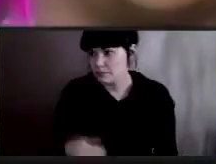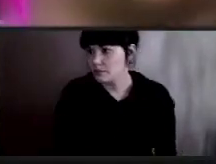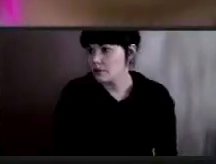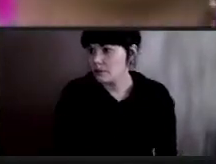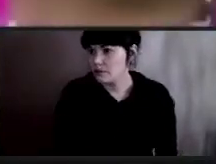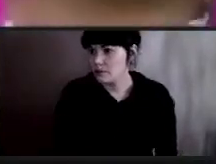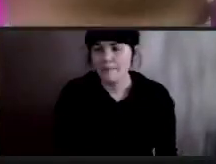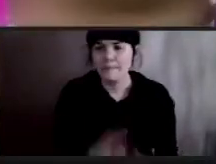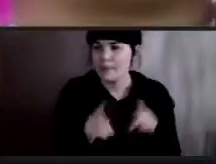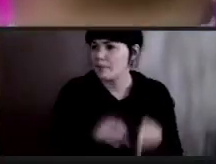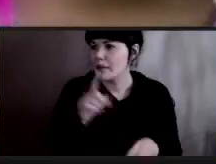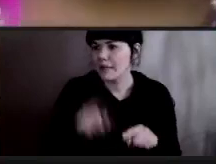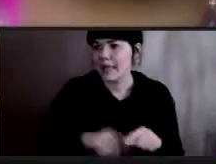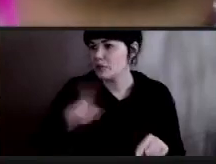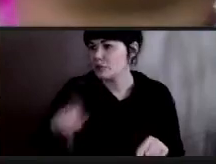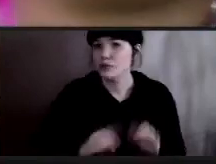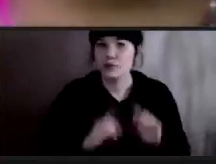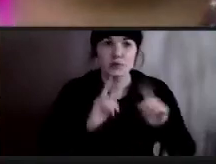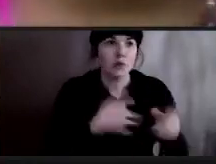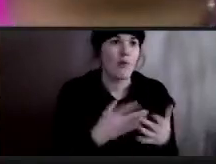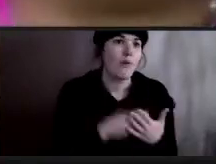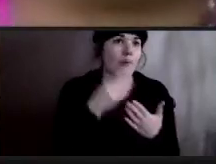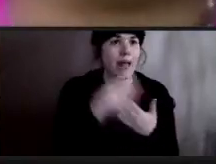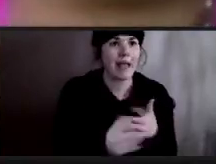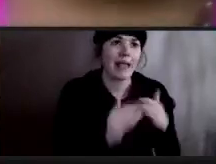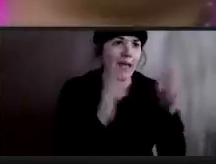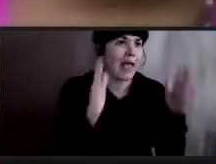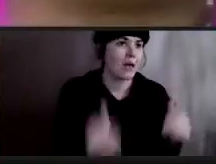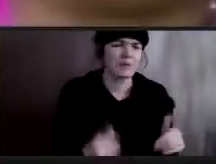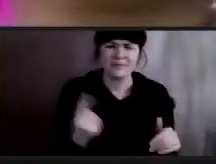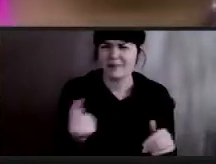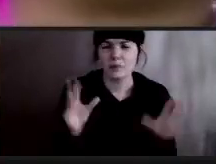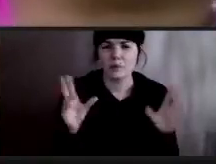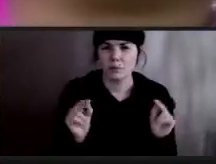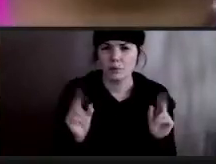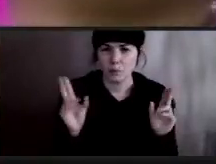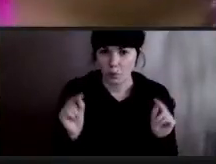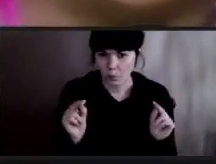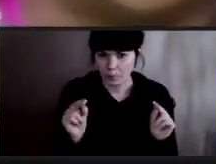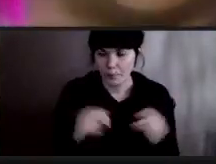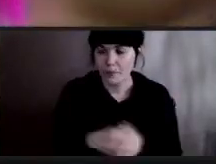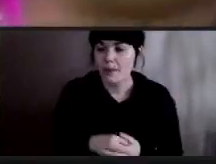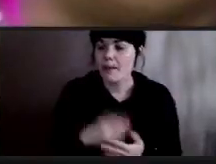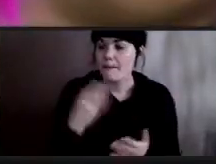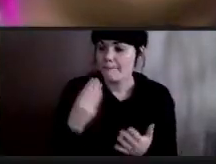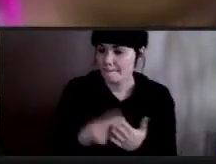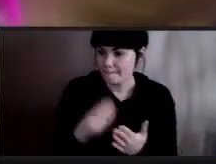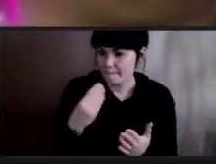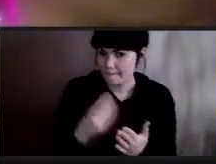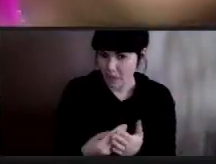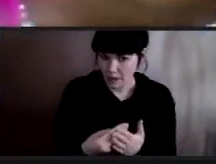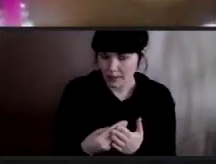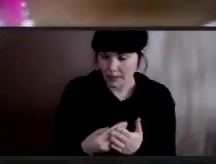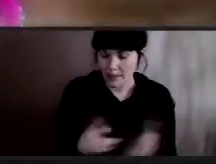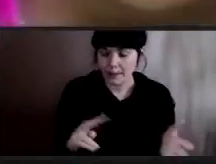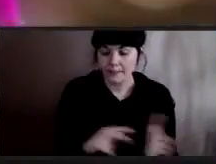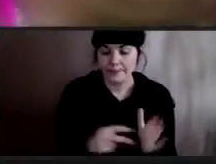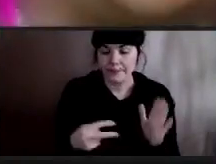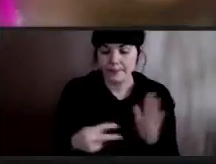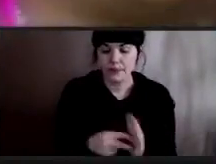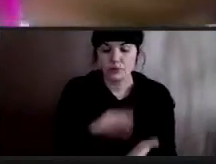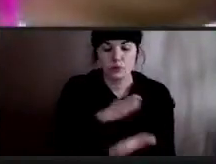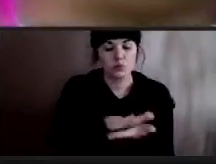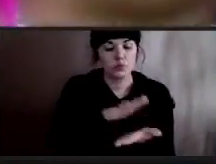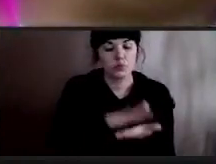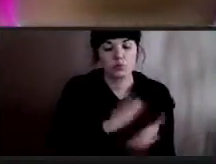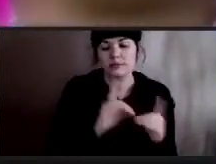like that. But this is where school districts and superintendents have their choice of